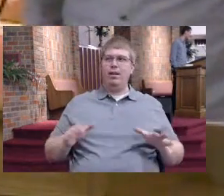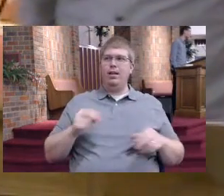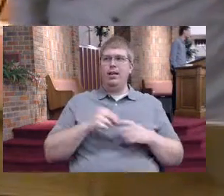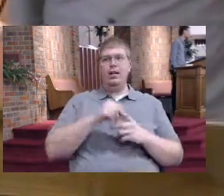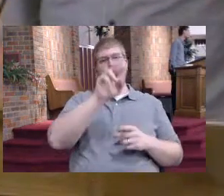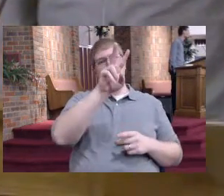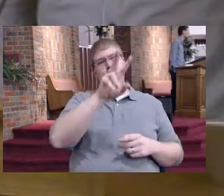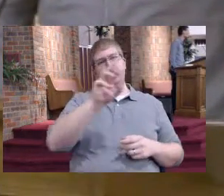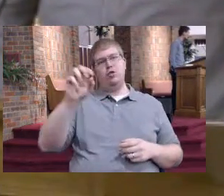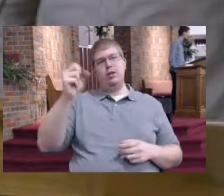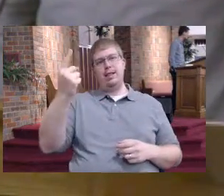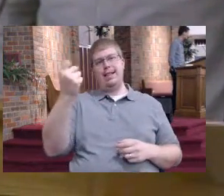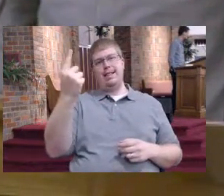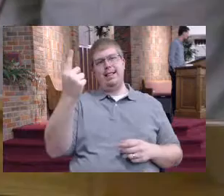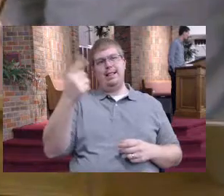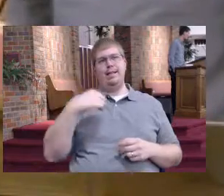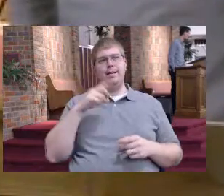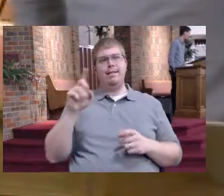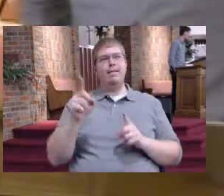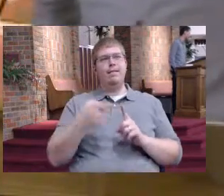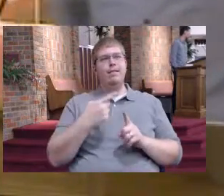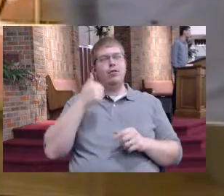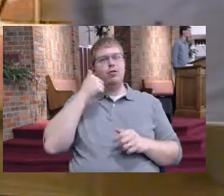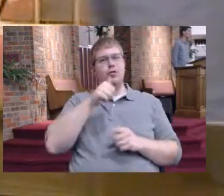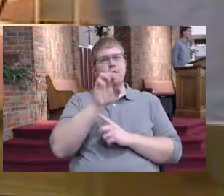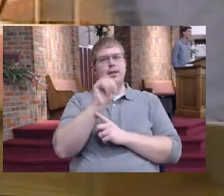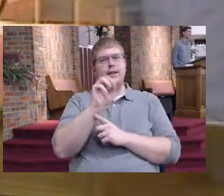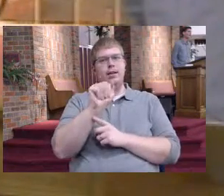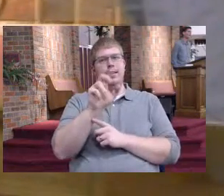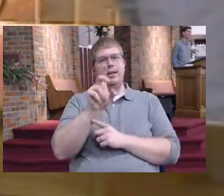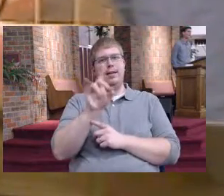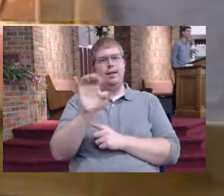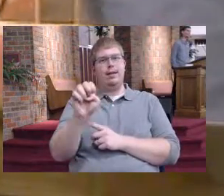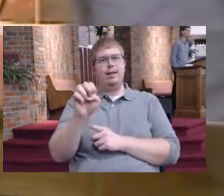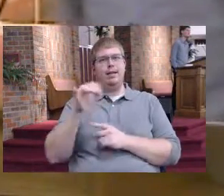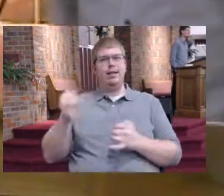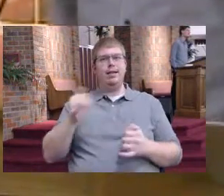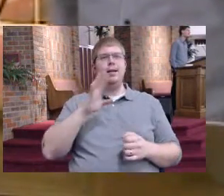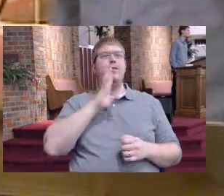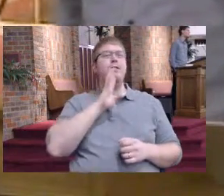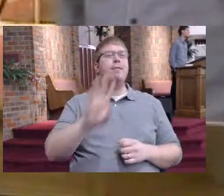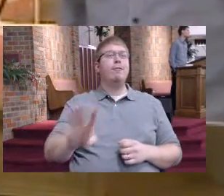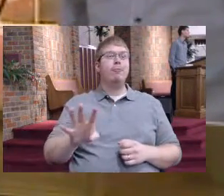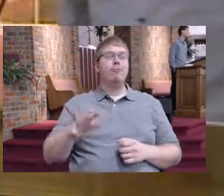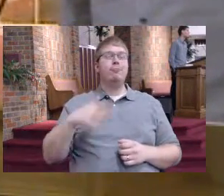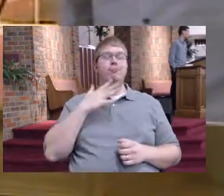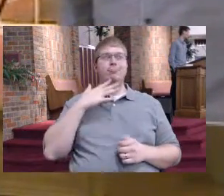had our first child, Maddie. She's 4 already, 4.5, which is crazy.